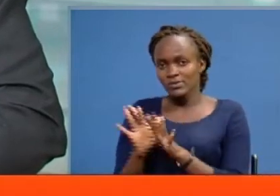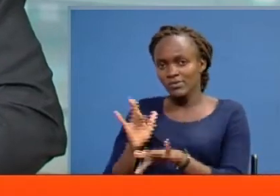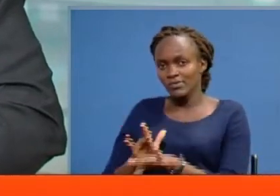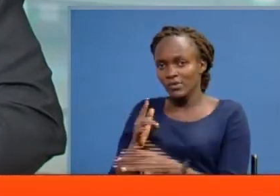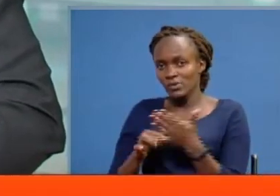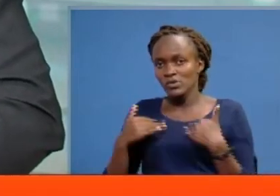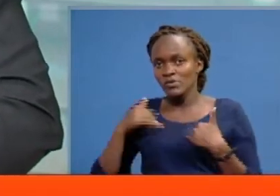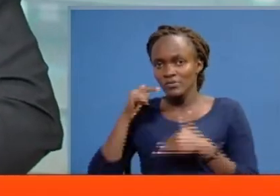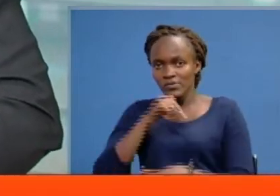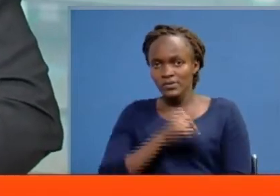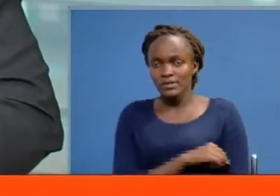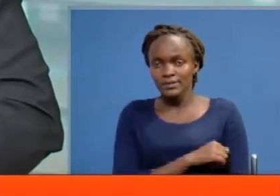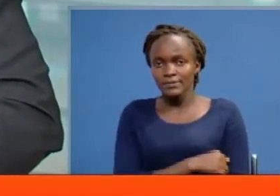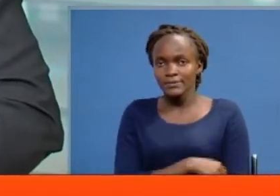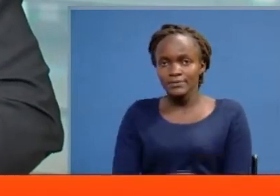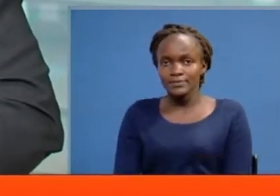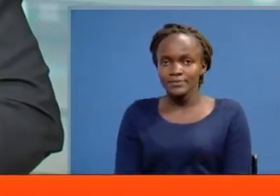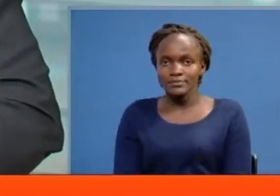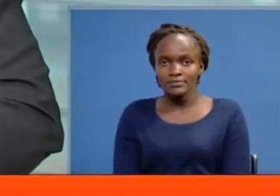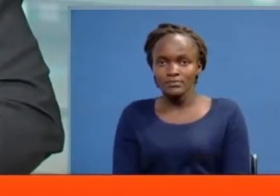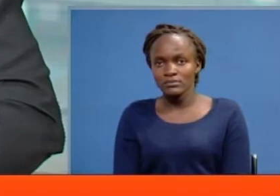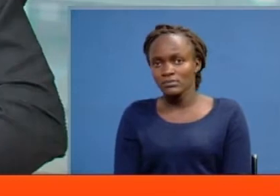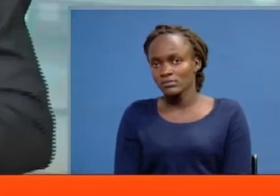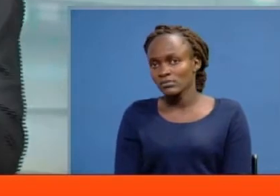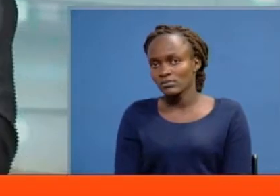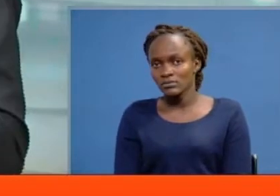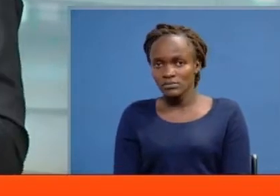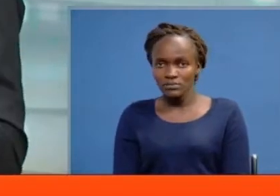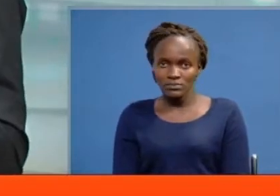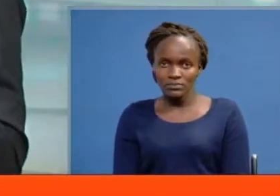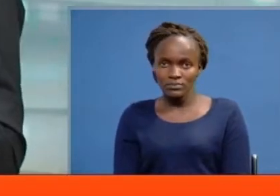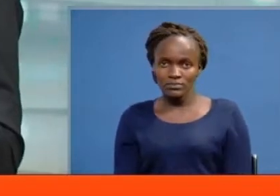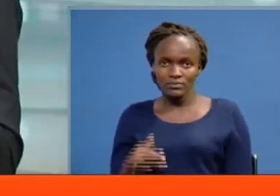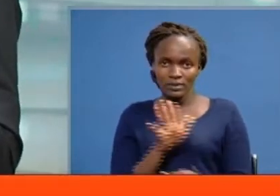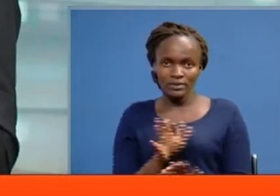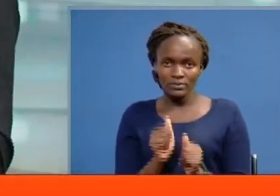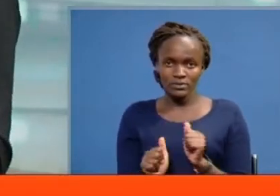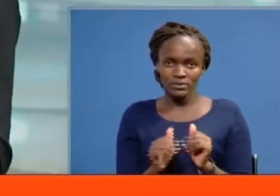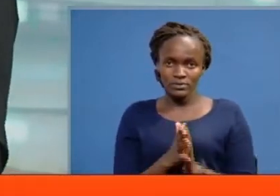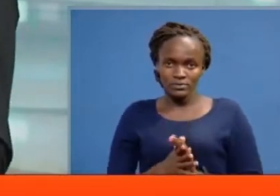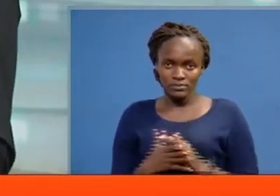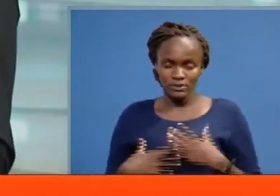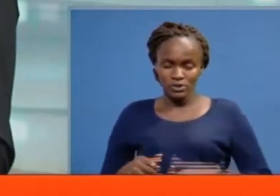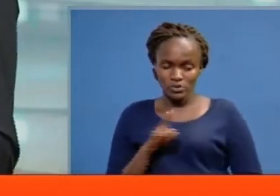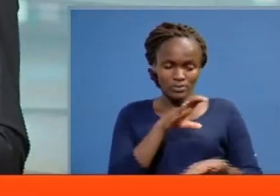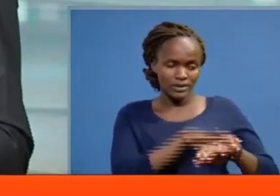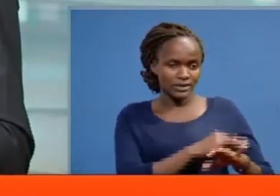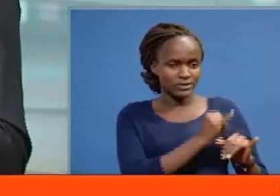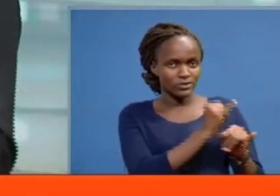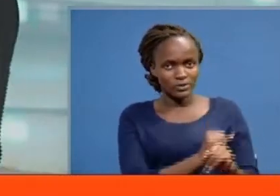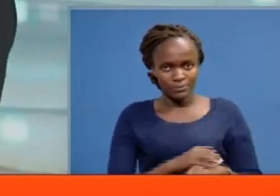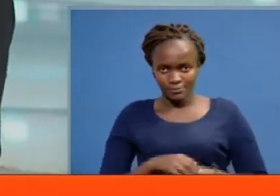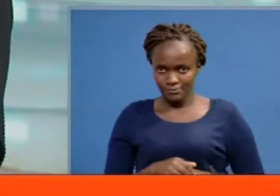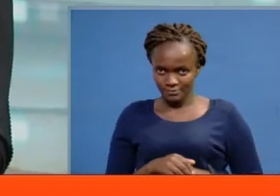we are going through. Now, let's go to the particular place where now this person gets the job and